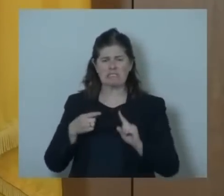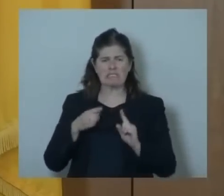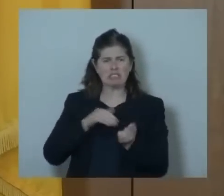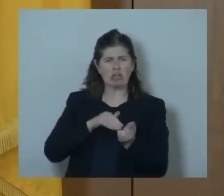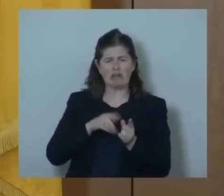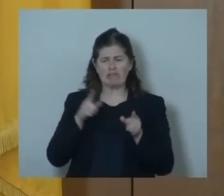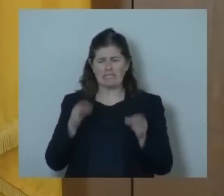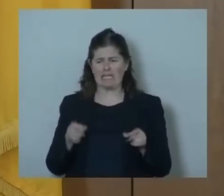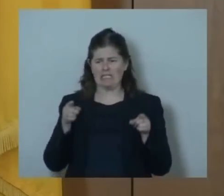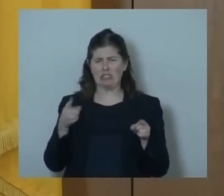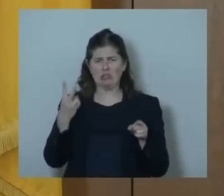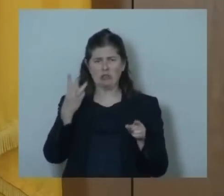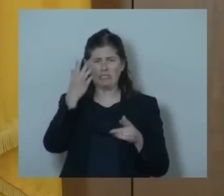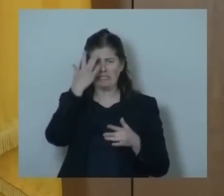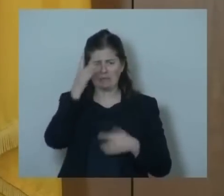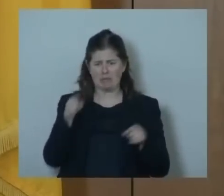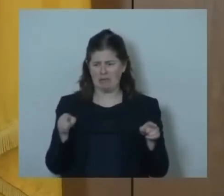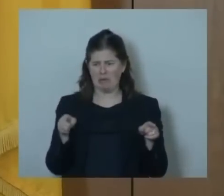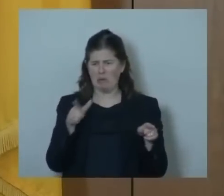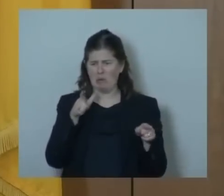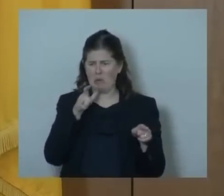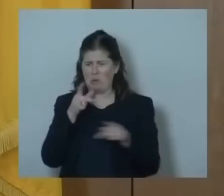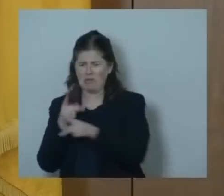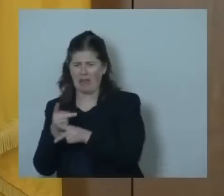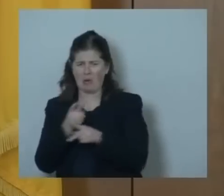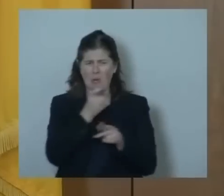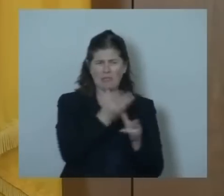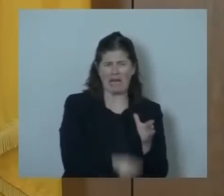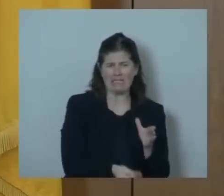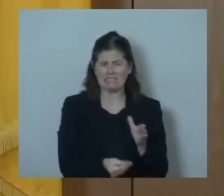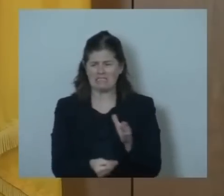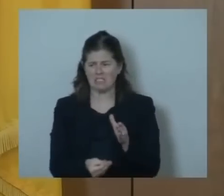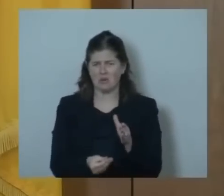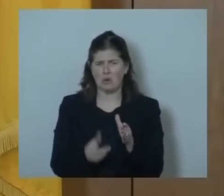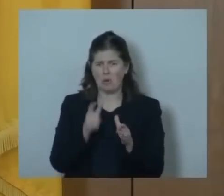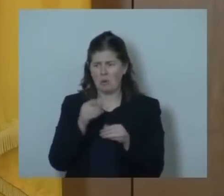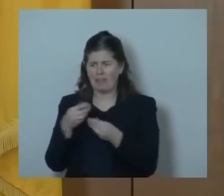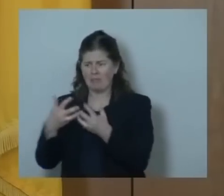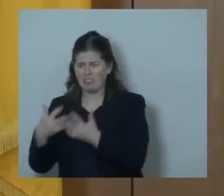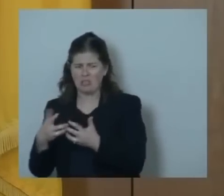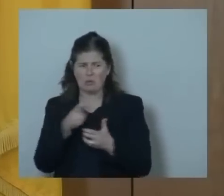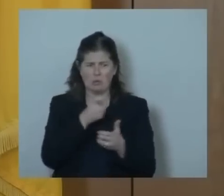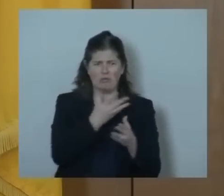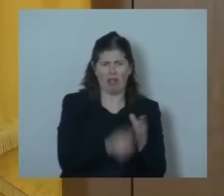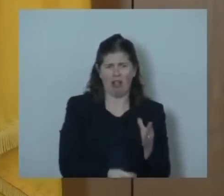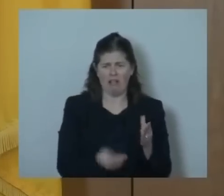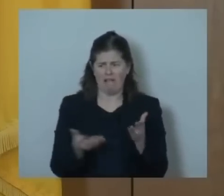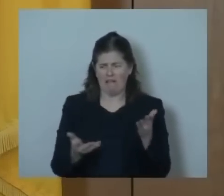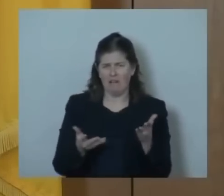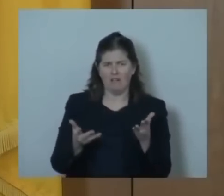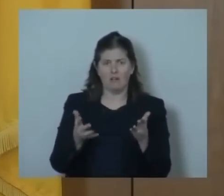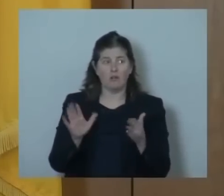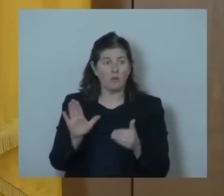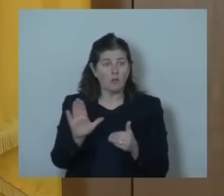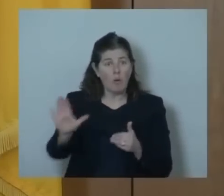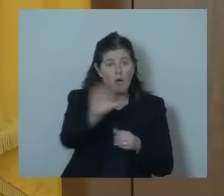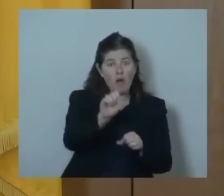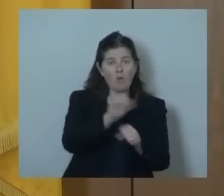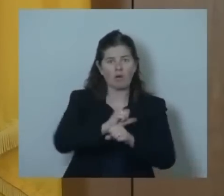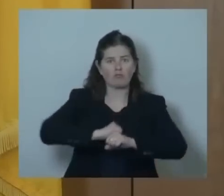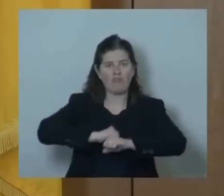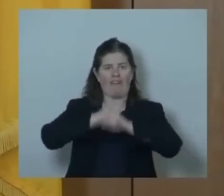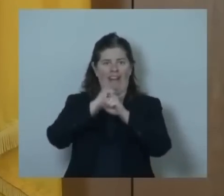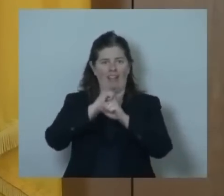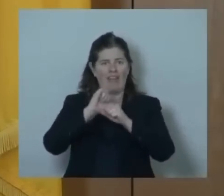doesn't. You've had states who've had to decide who gets a ventilator and who doesn't. So your work has prevented